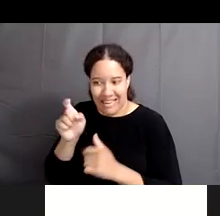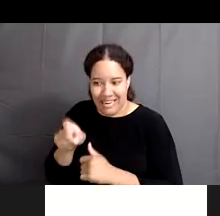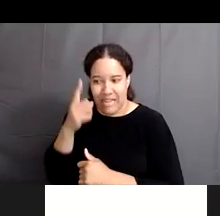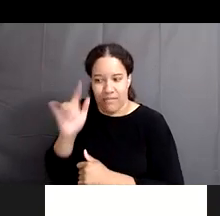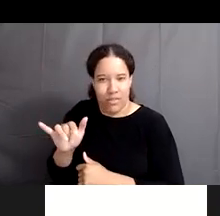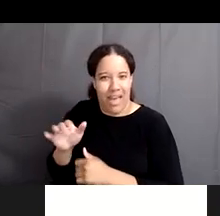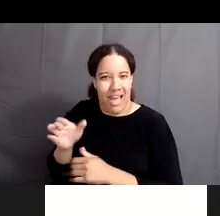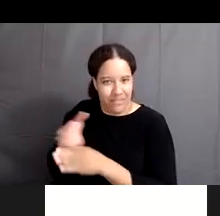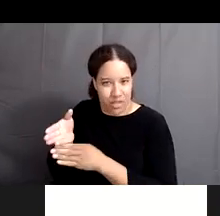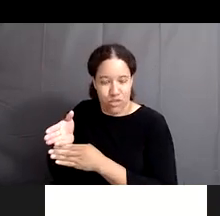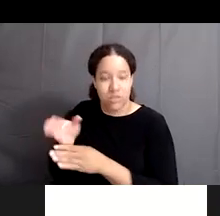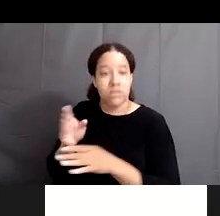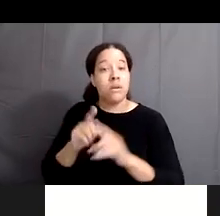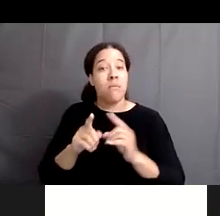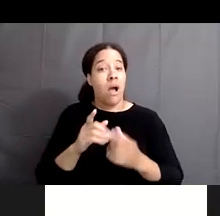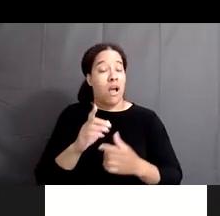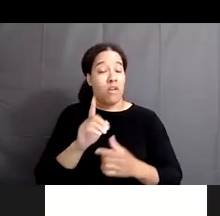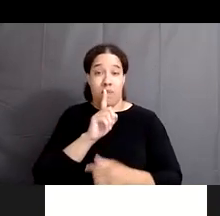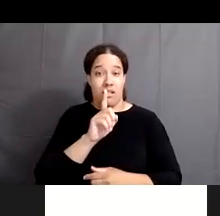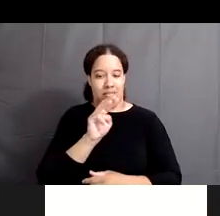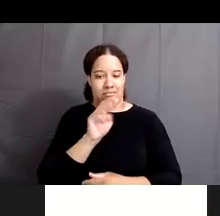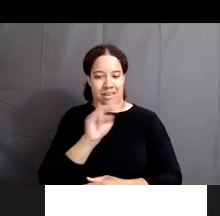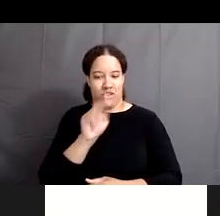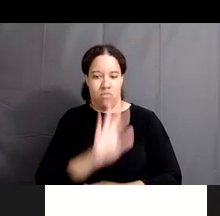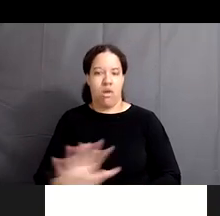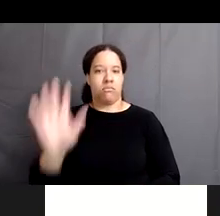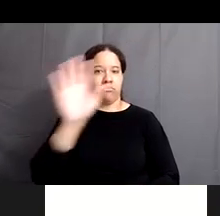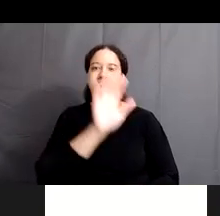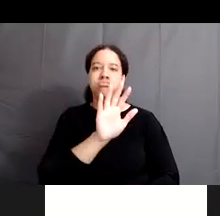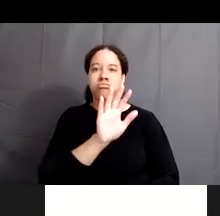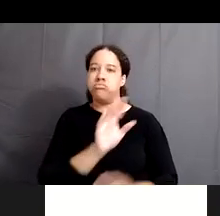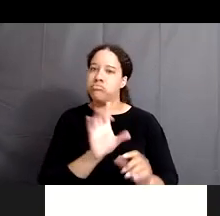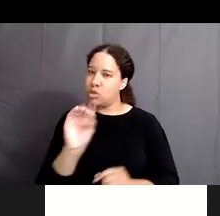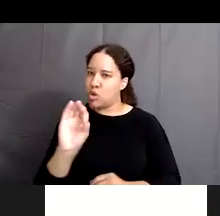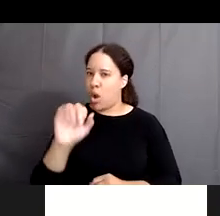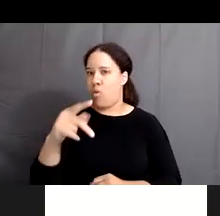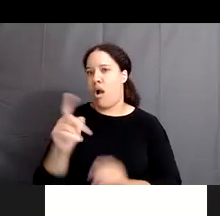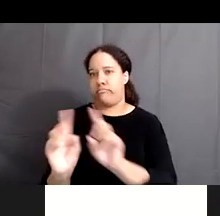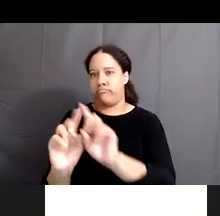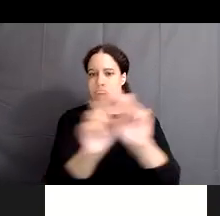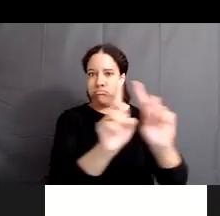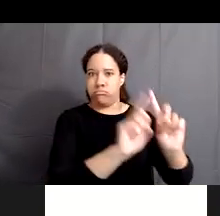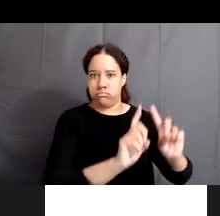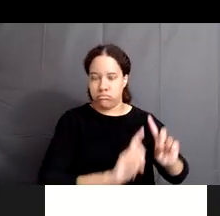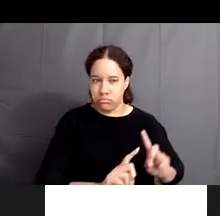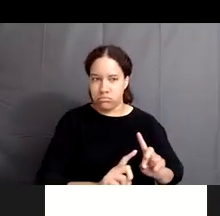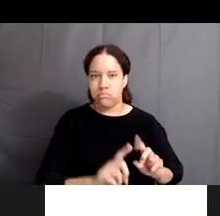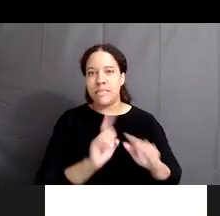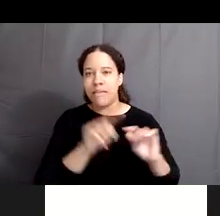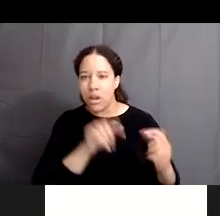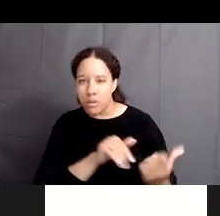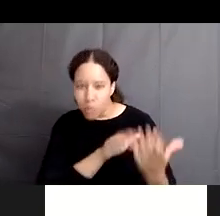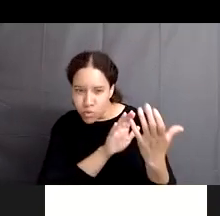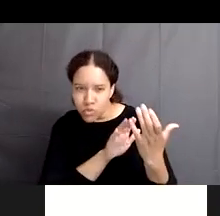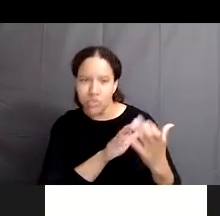you will soon come to know across Minnesota have taken a different approach where they're bringing in other